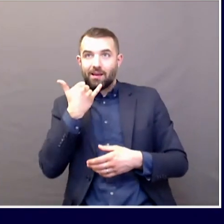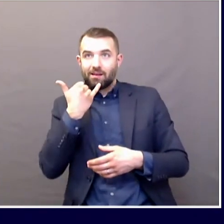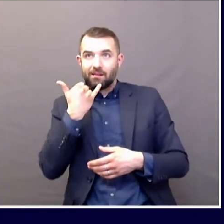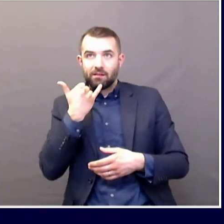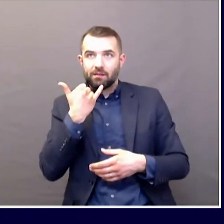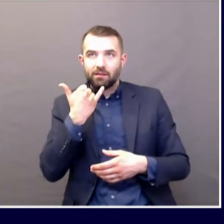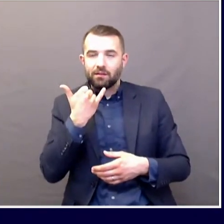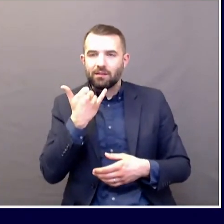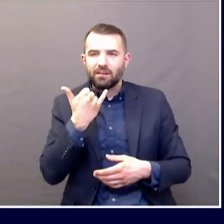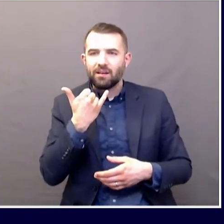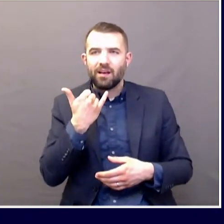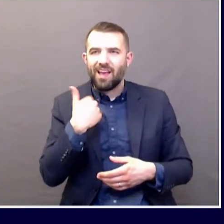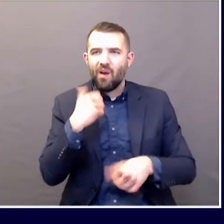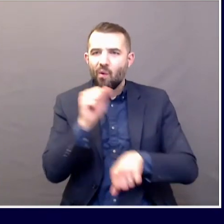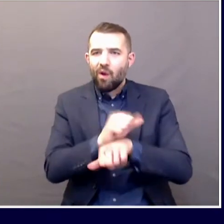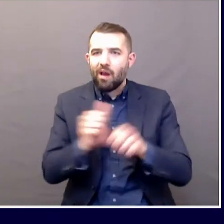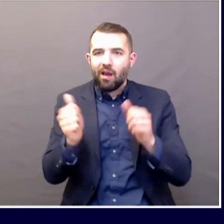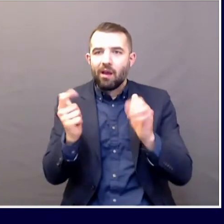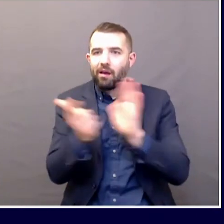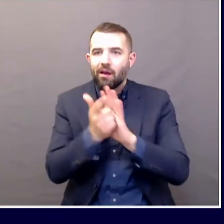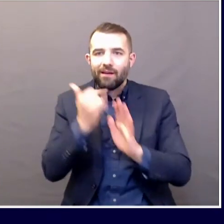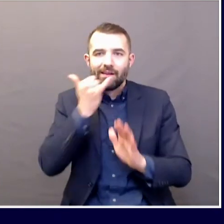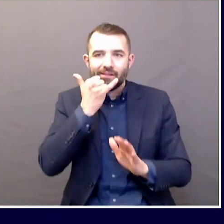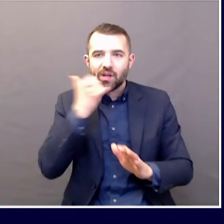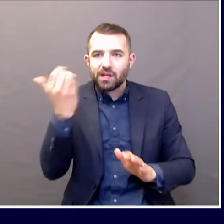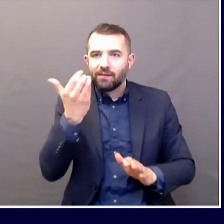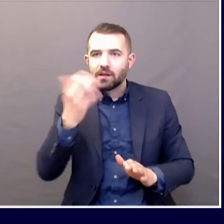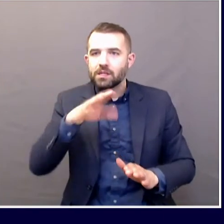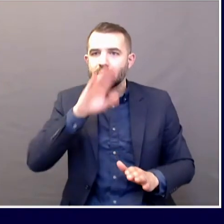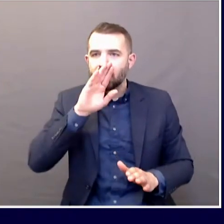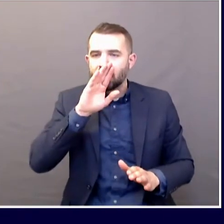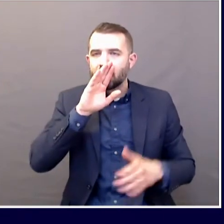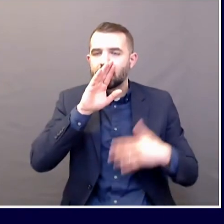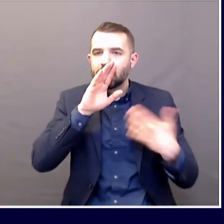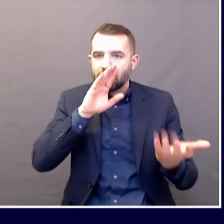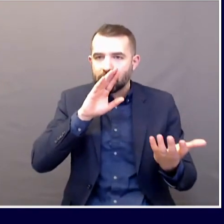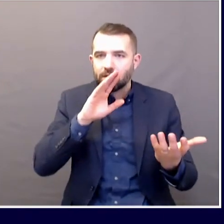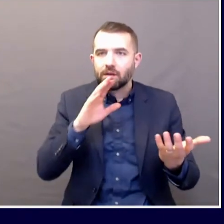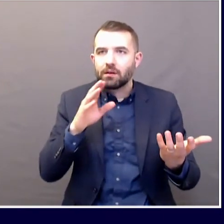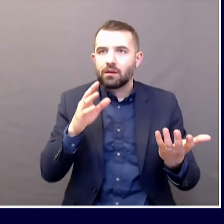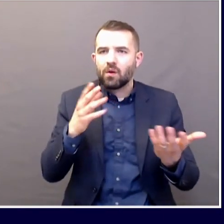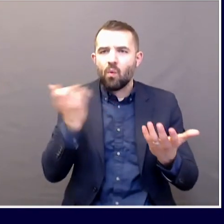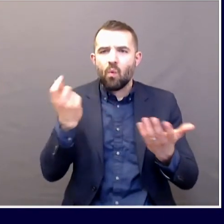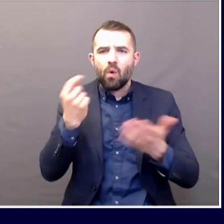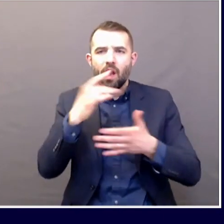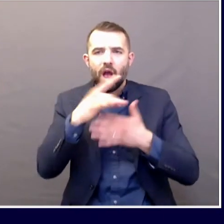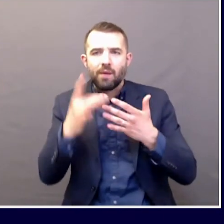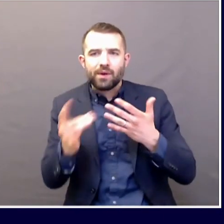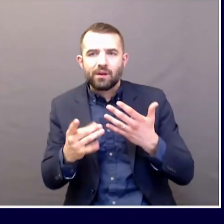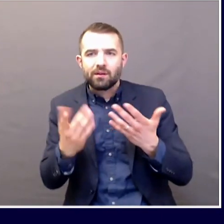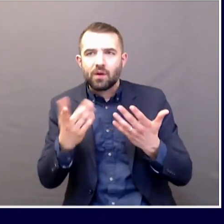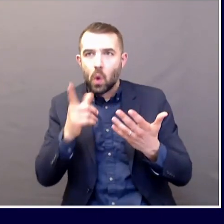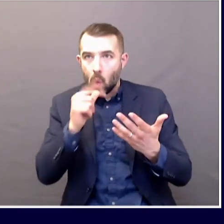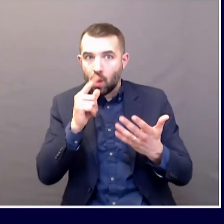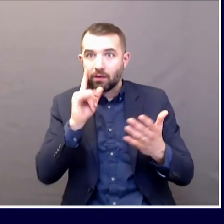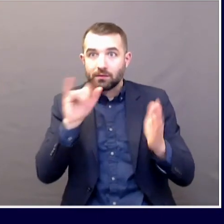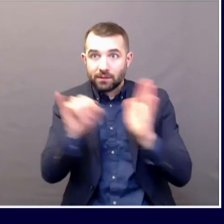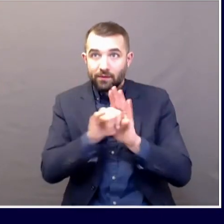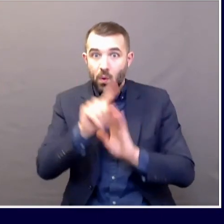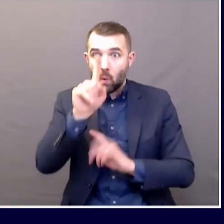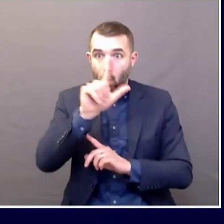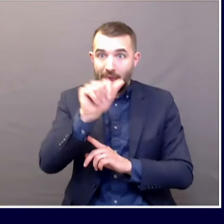can't set up the appointment. Is there a way that the state can ensure that the people in phase 1A who are considered those most frontline or